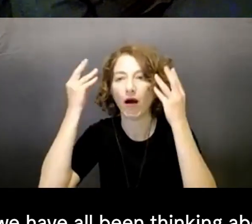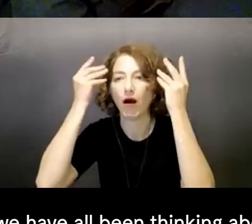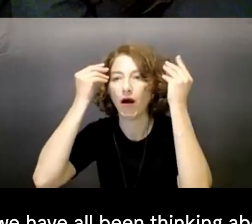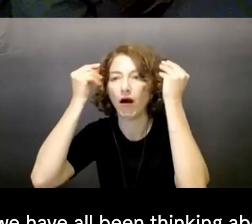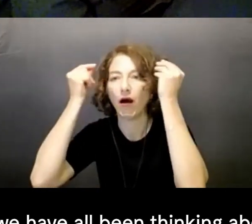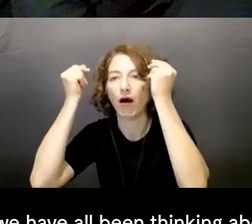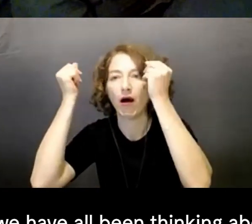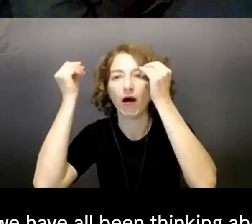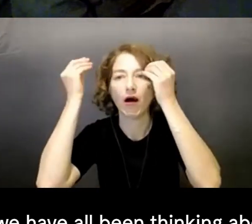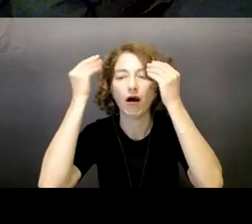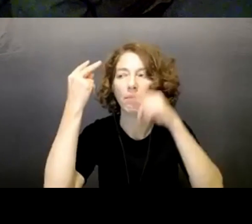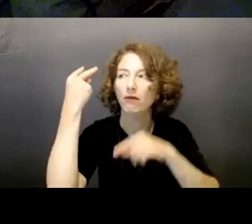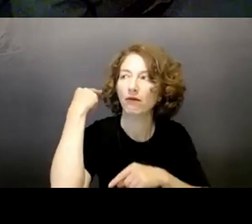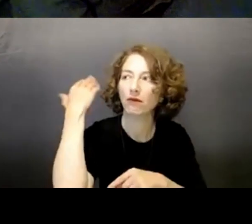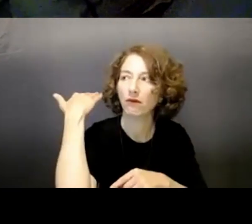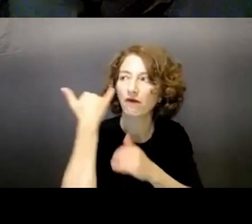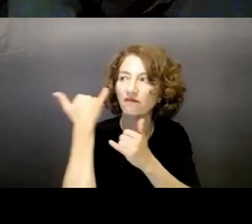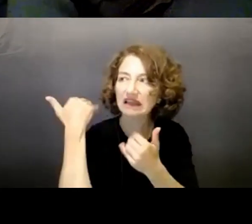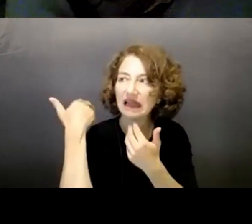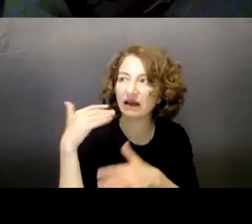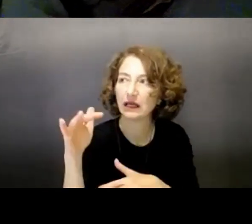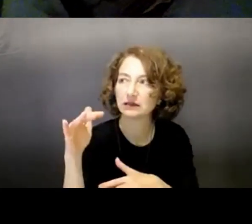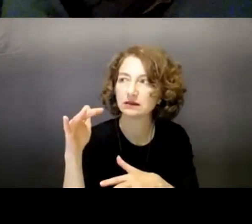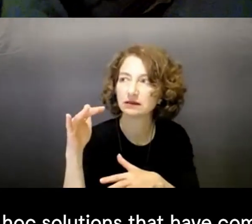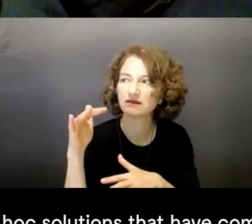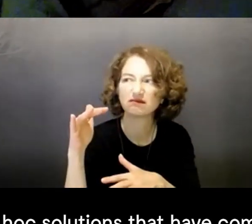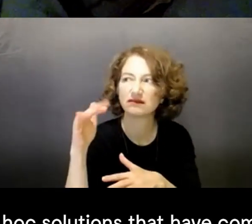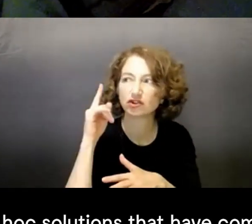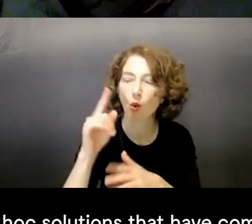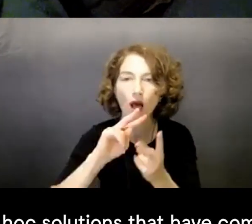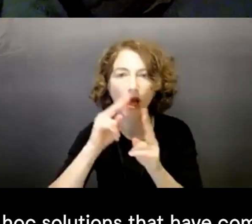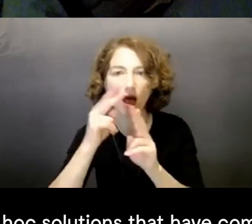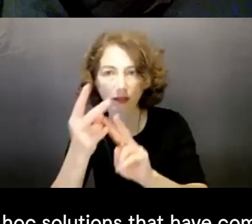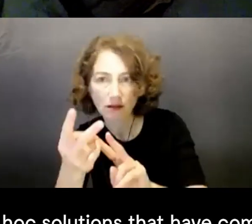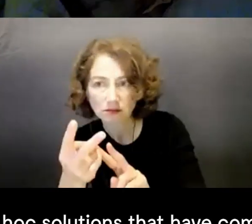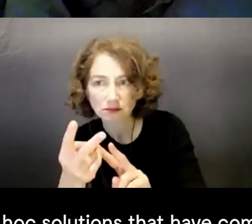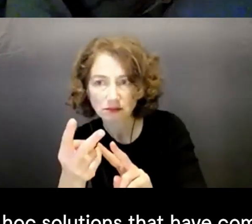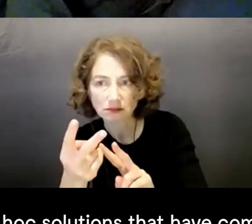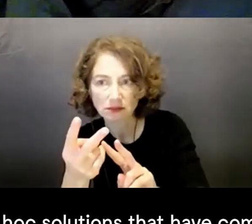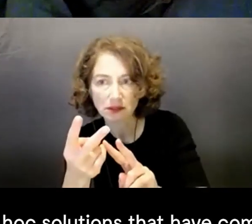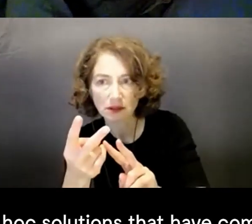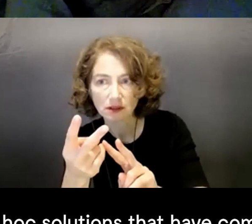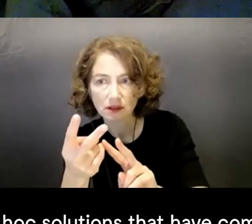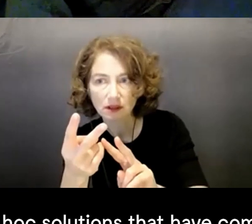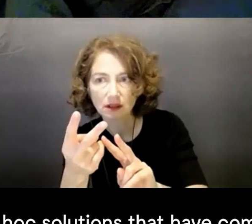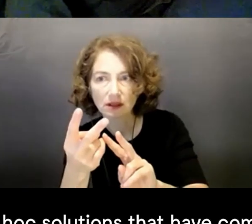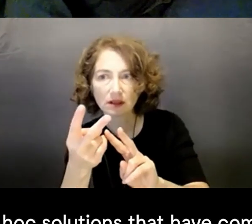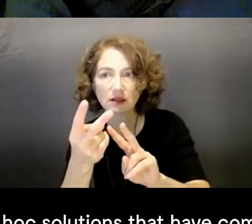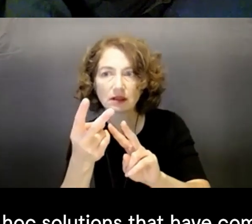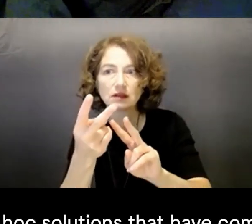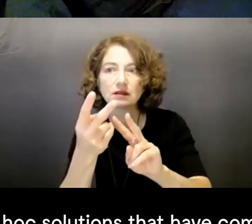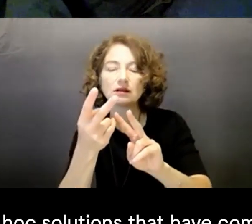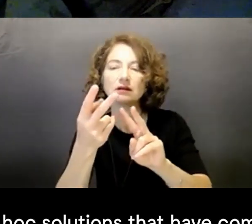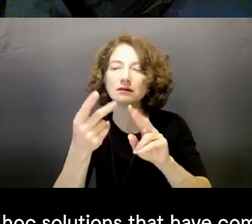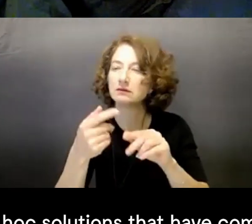we have been doing things and ways that we might do things differently, and ways that the